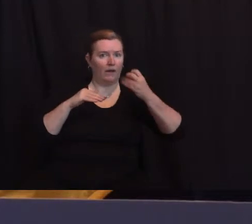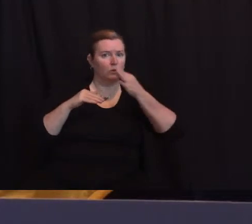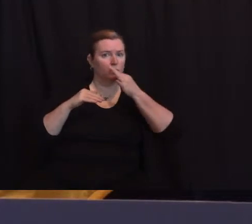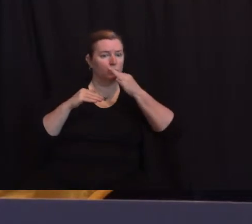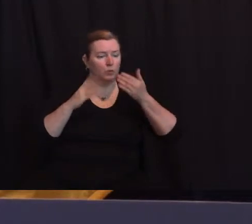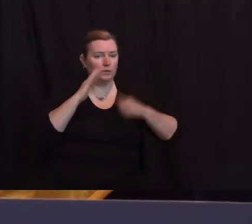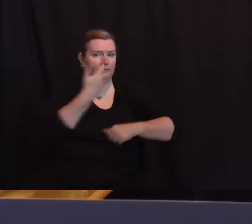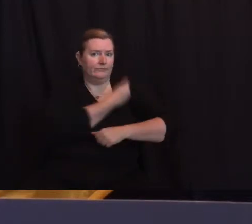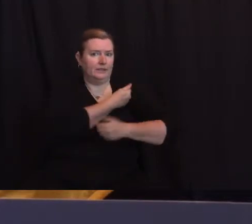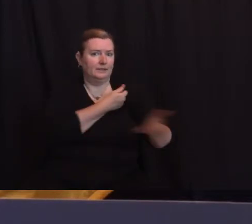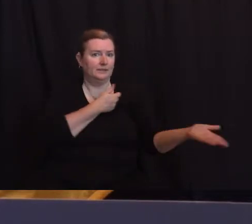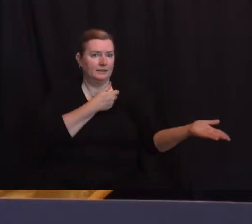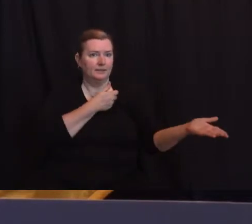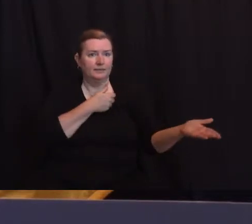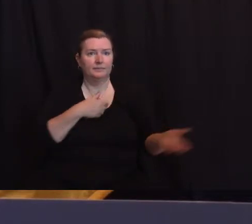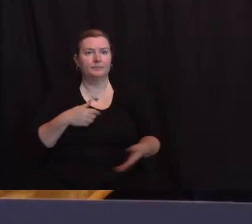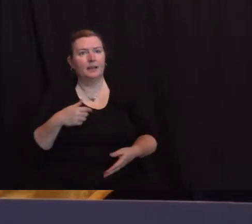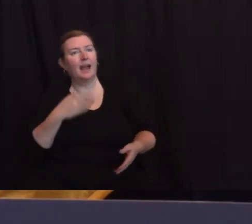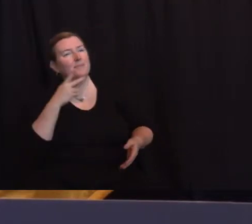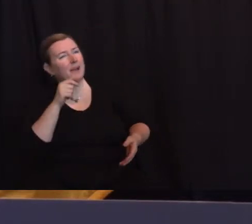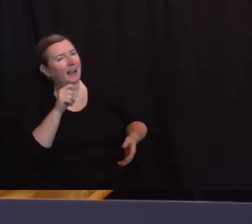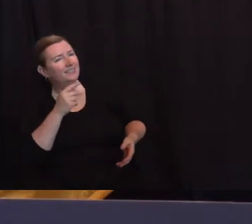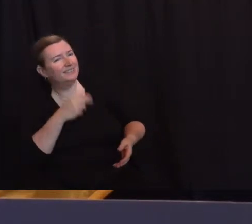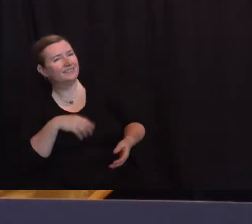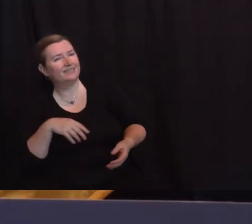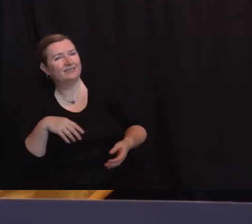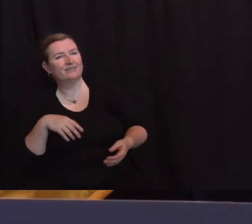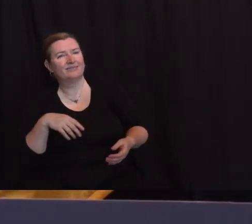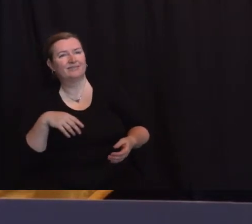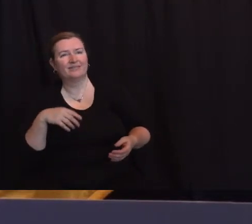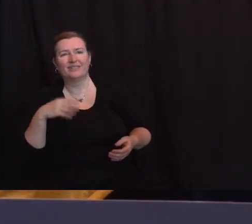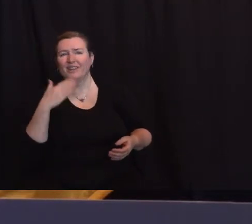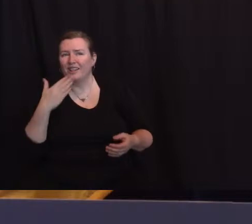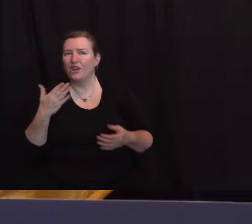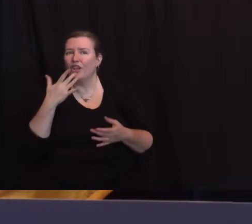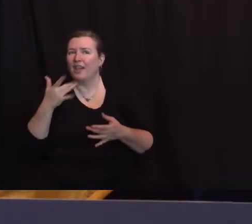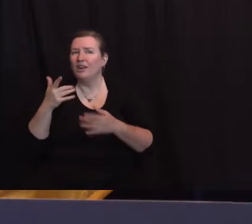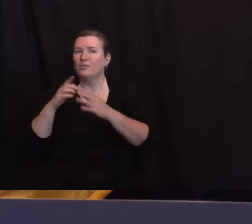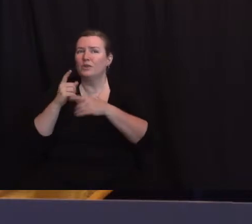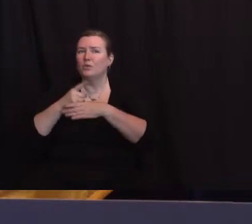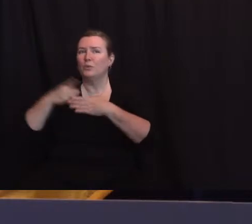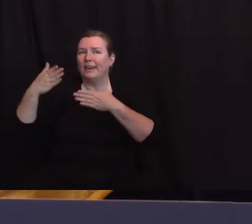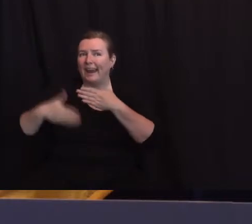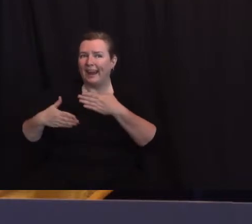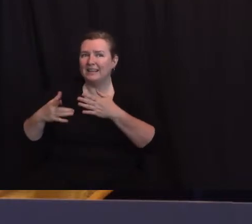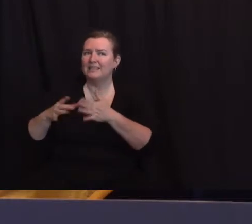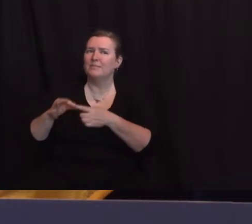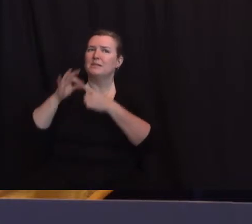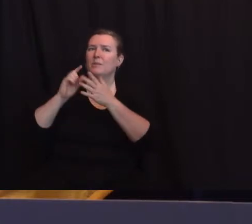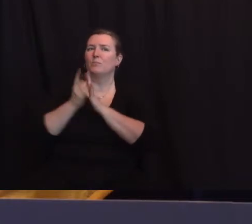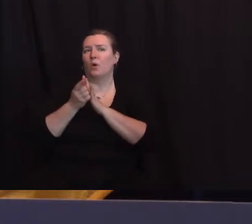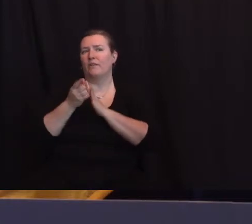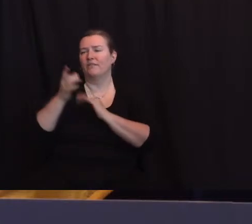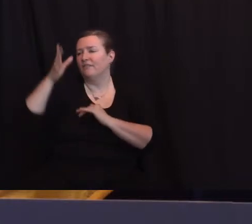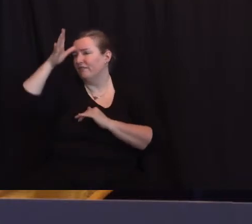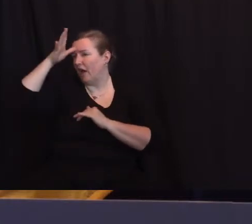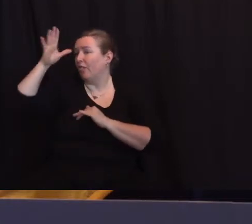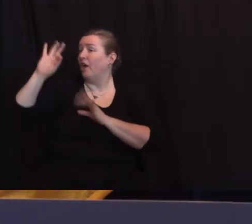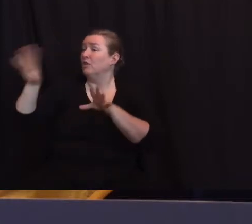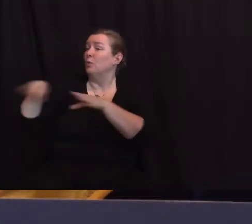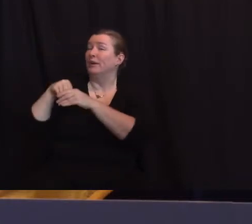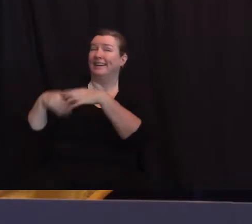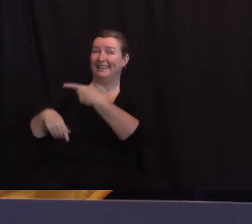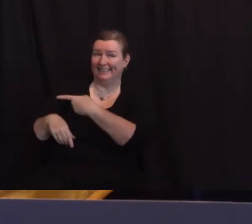coming up this weekend. We wish you nothing but the very best. One of the life special moments to the father of the bride. Anything on